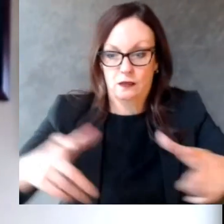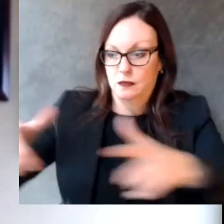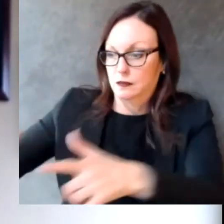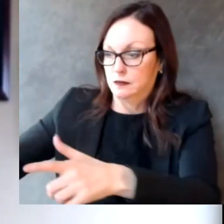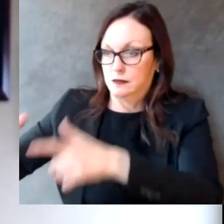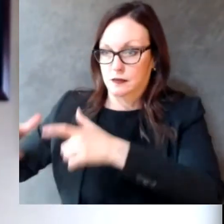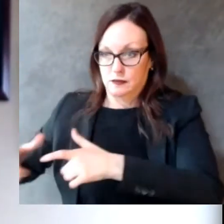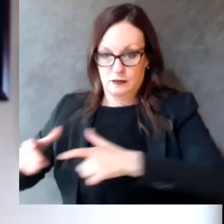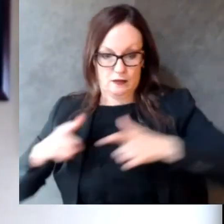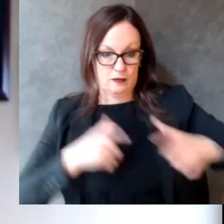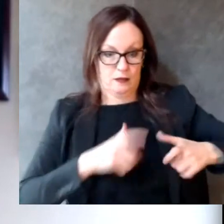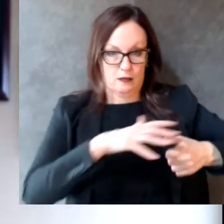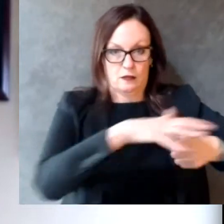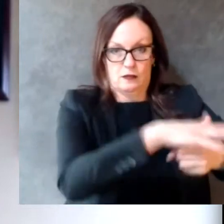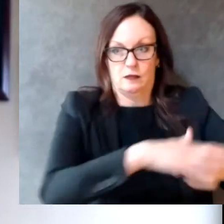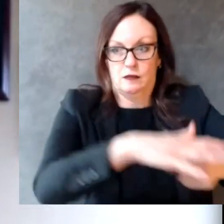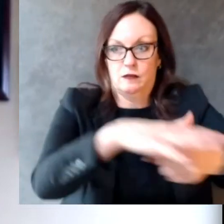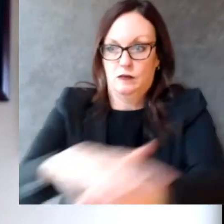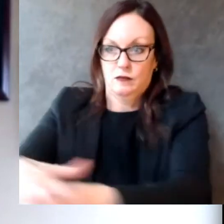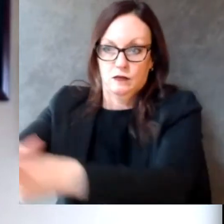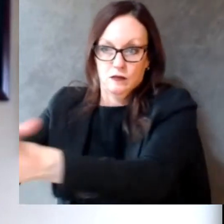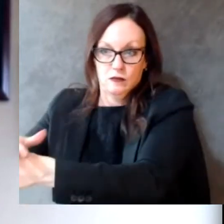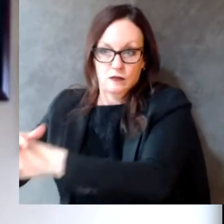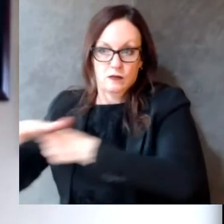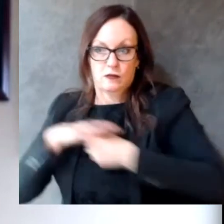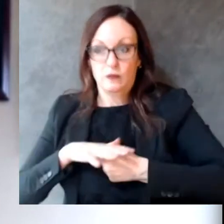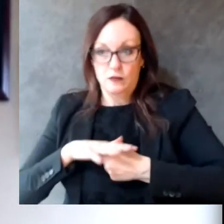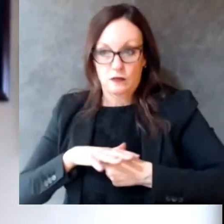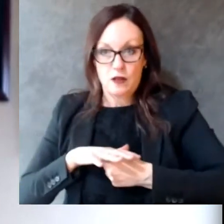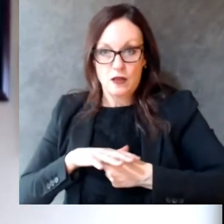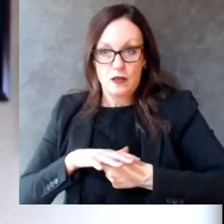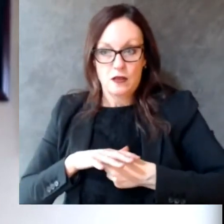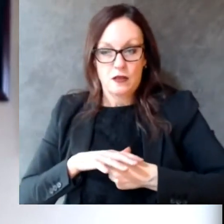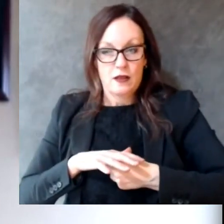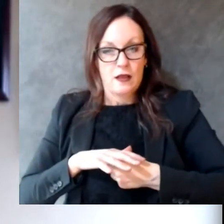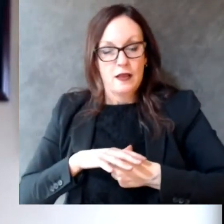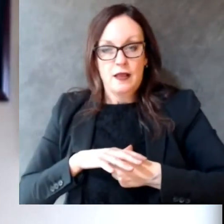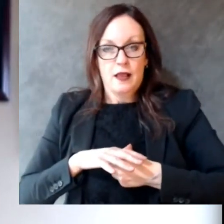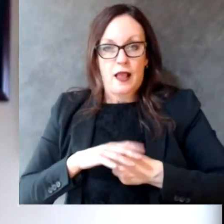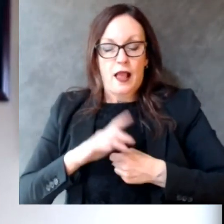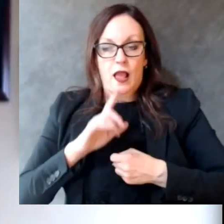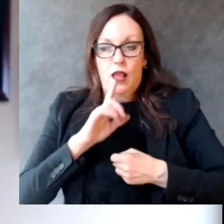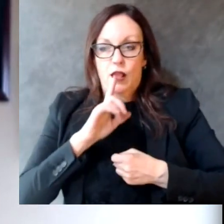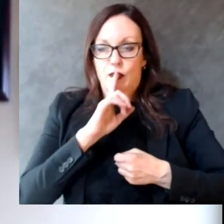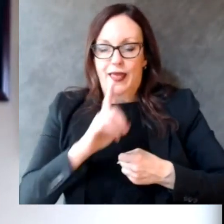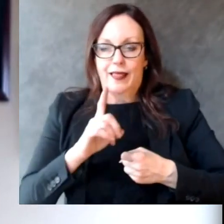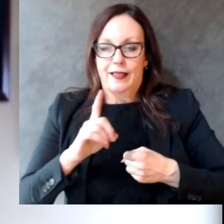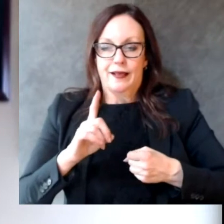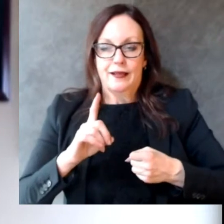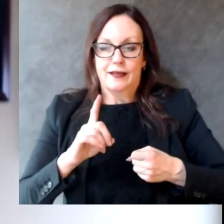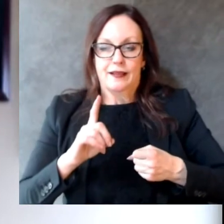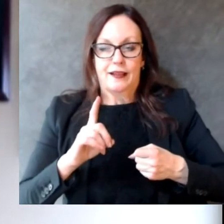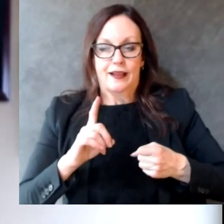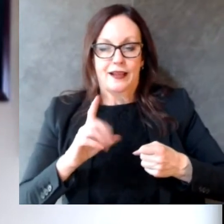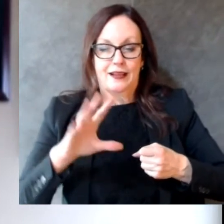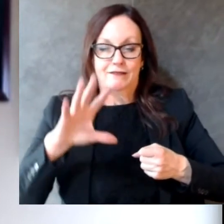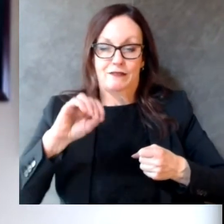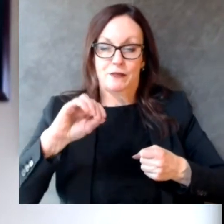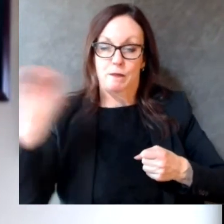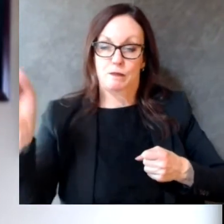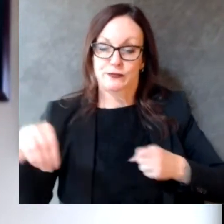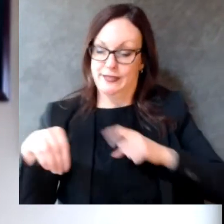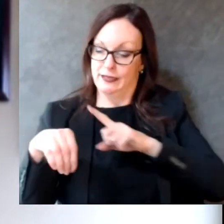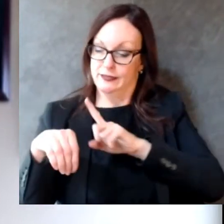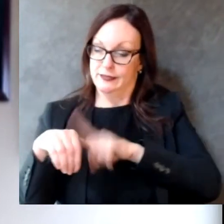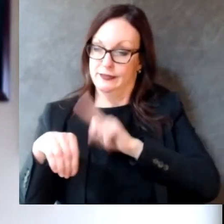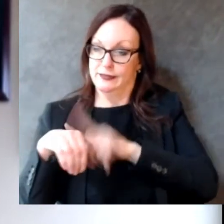very careful about making those levels arbitrary without paying attention to the level of disease transmission in a